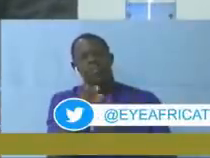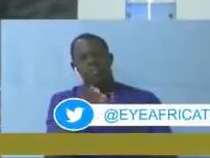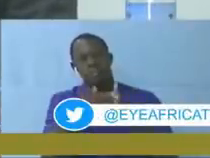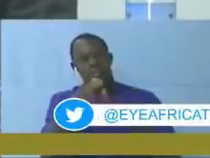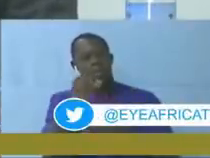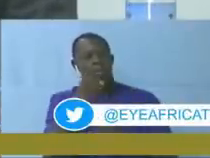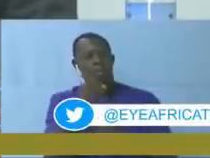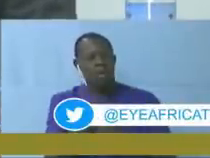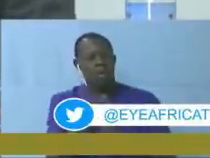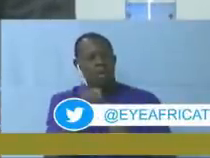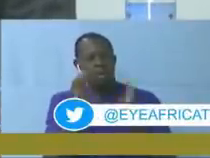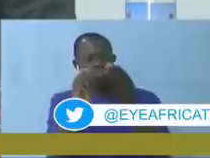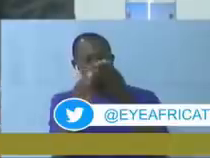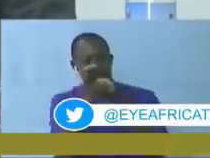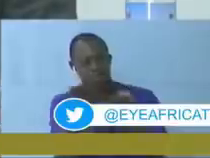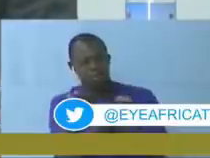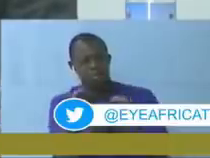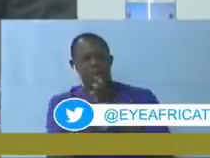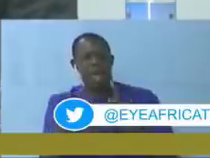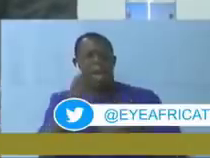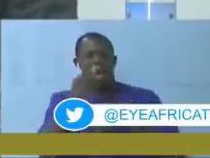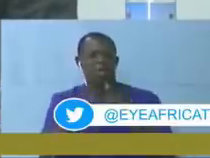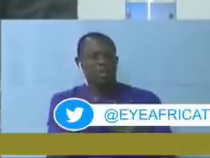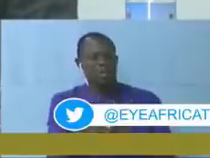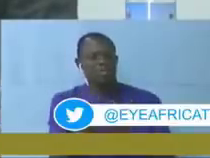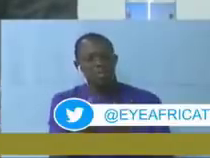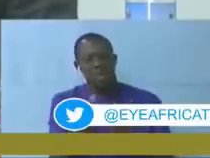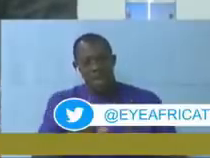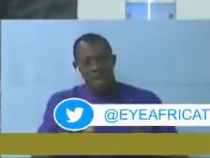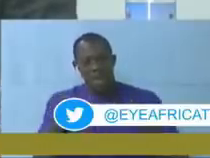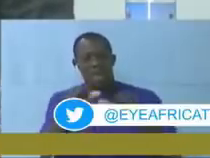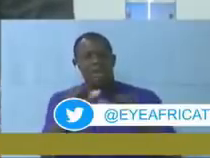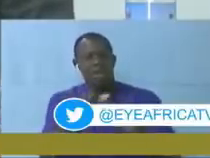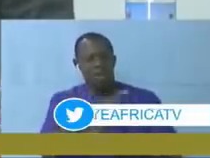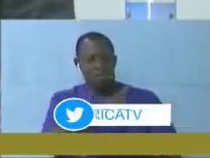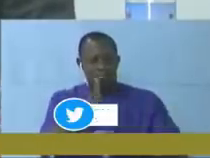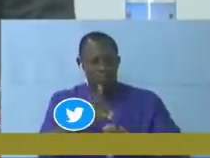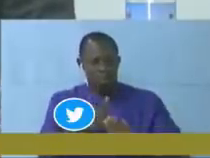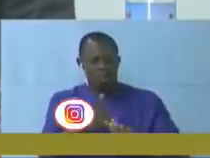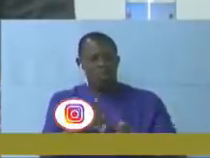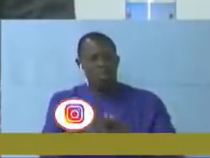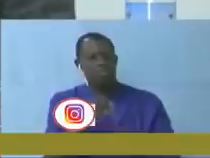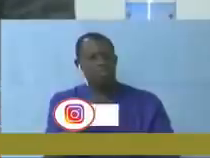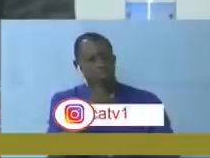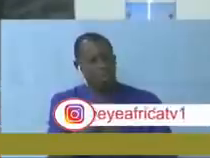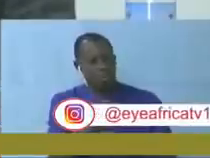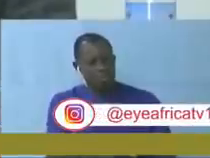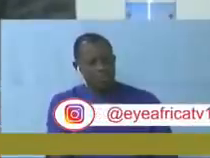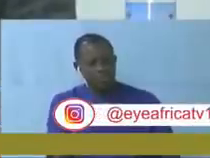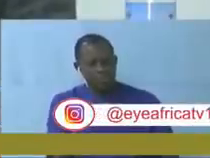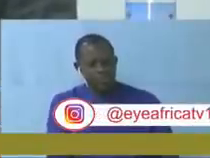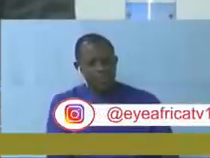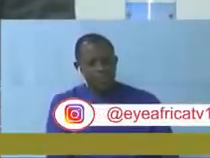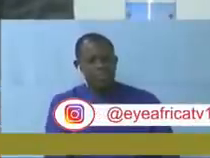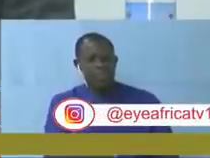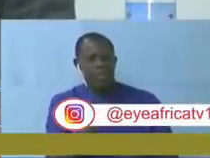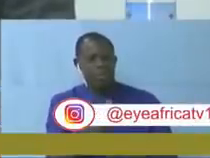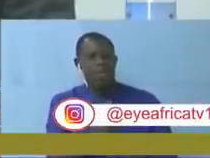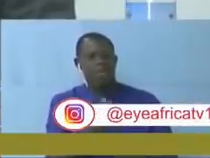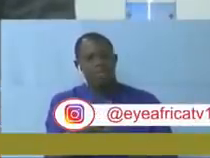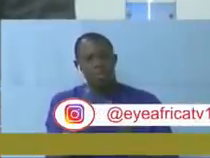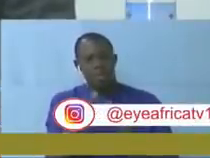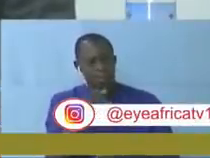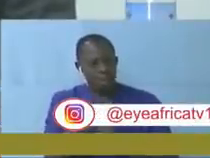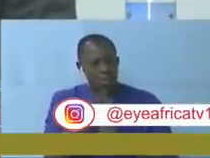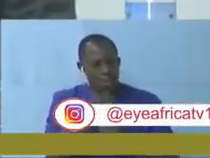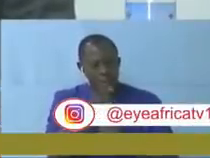it became fertile ground to germinate and nurture a